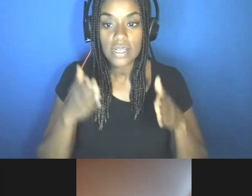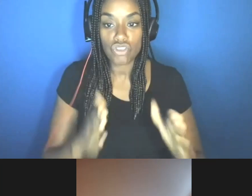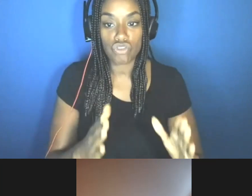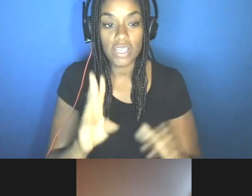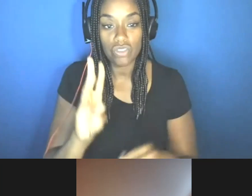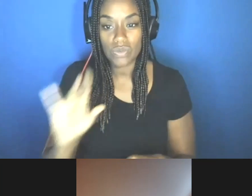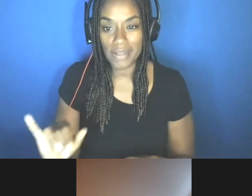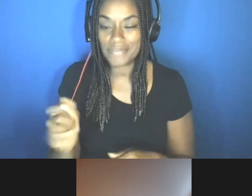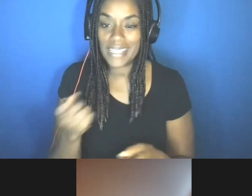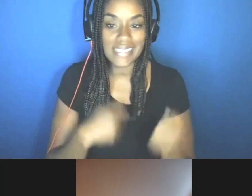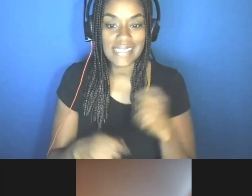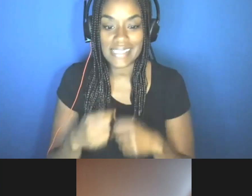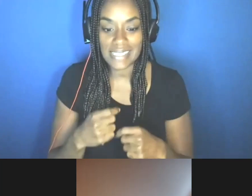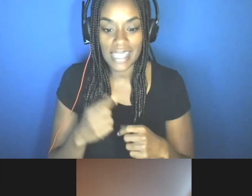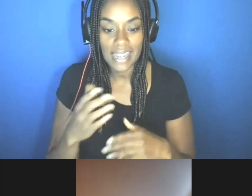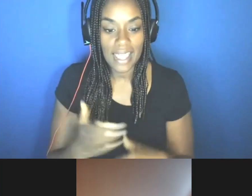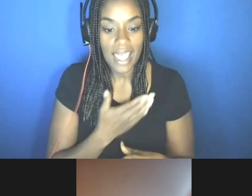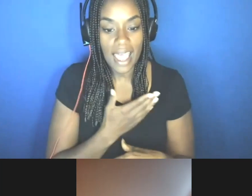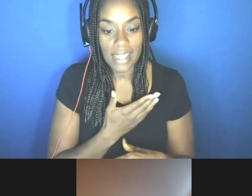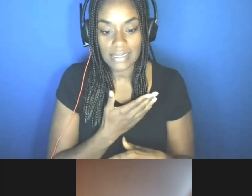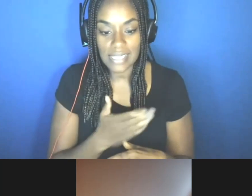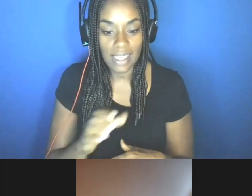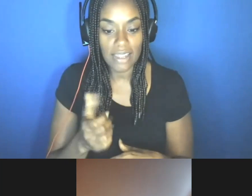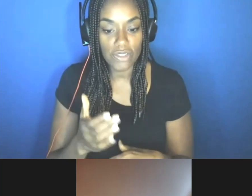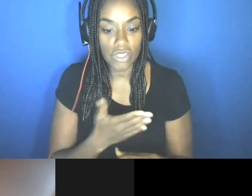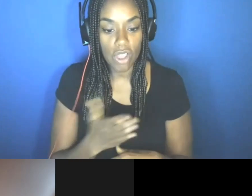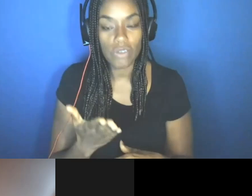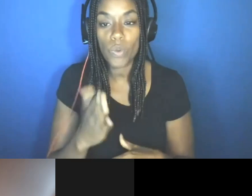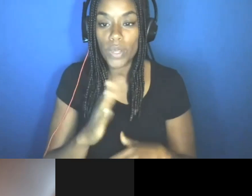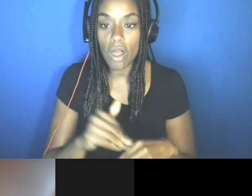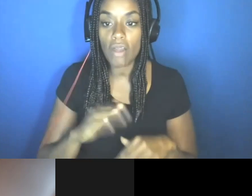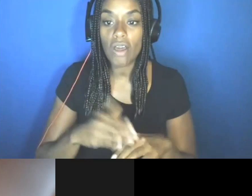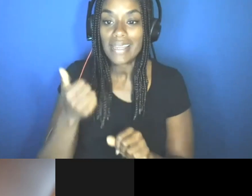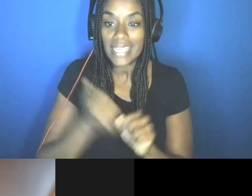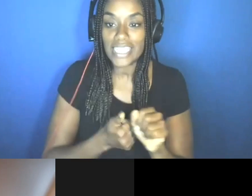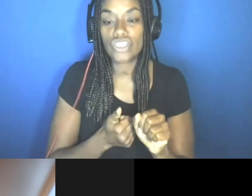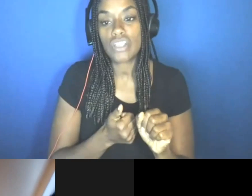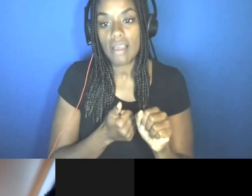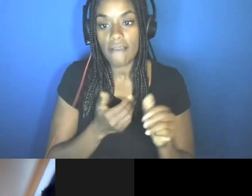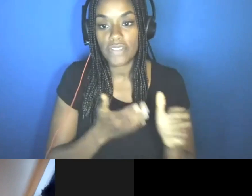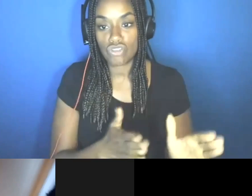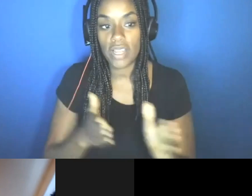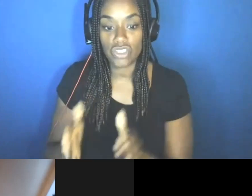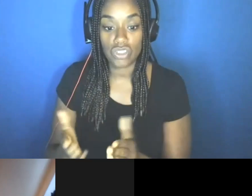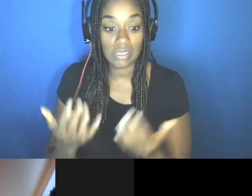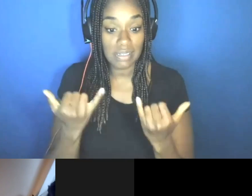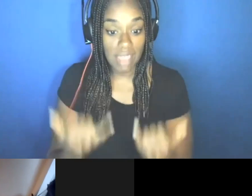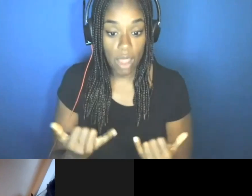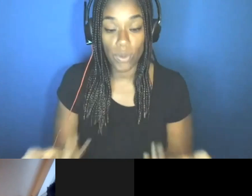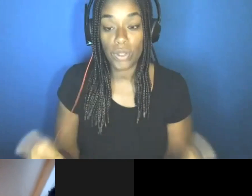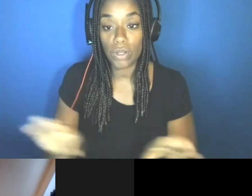a helping song where we called on each of the directions. So we're going to close with a Four Directions